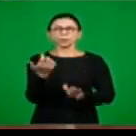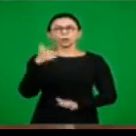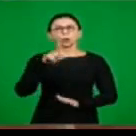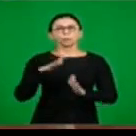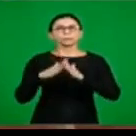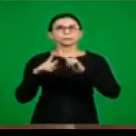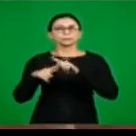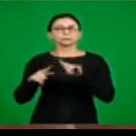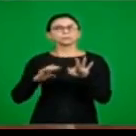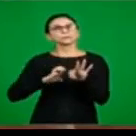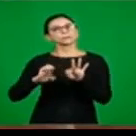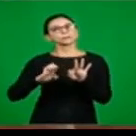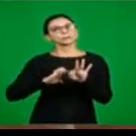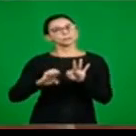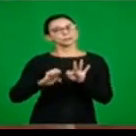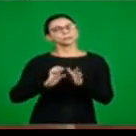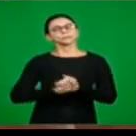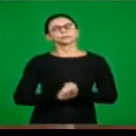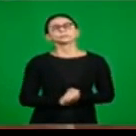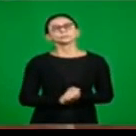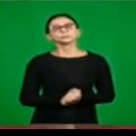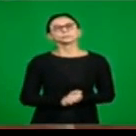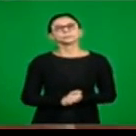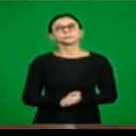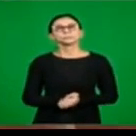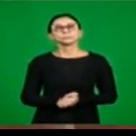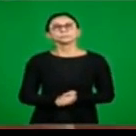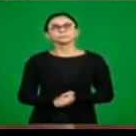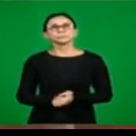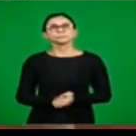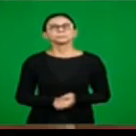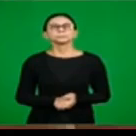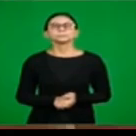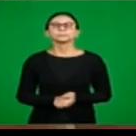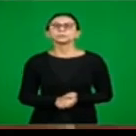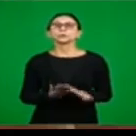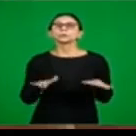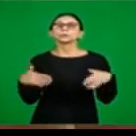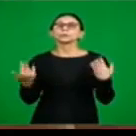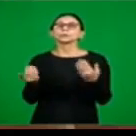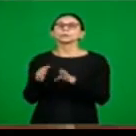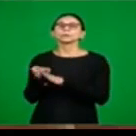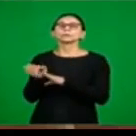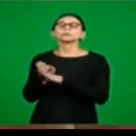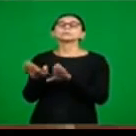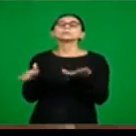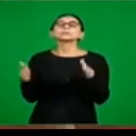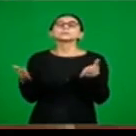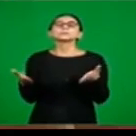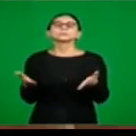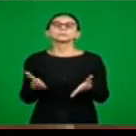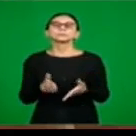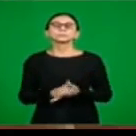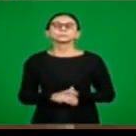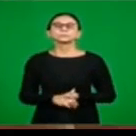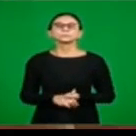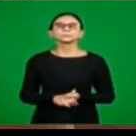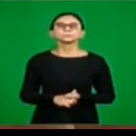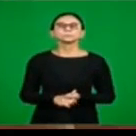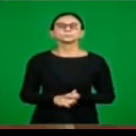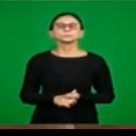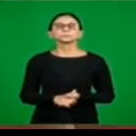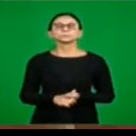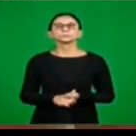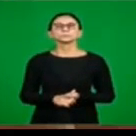So now Philadelphia, what is said there? What is the recommendation? What is the